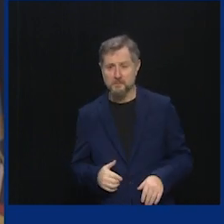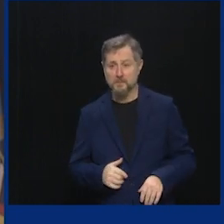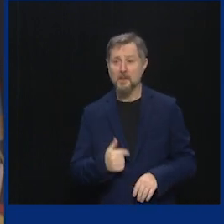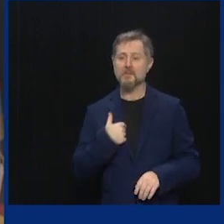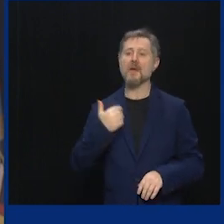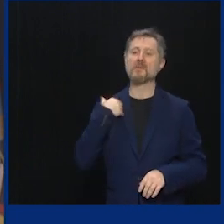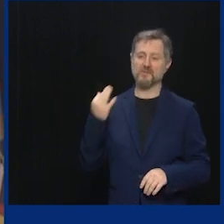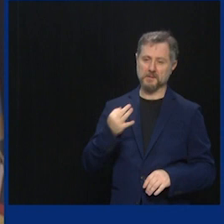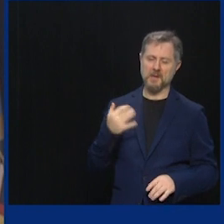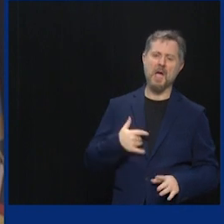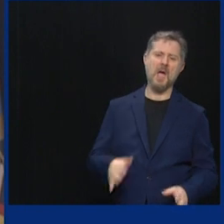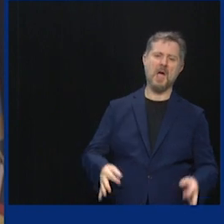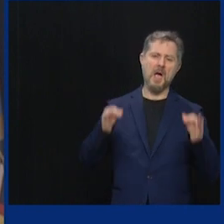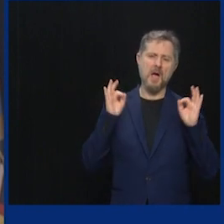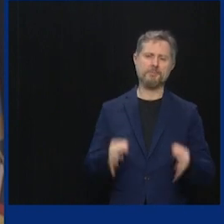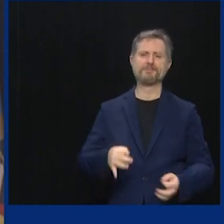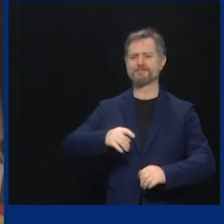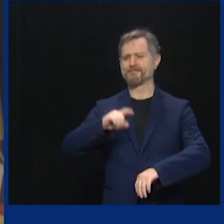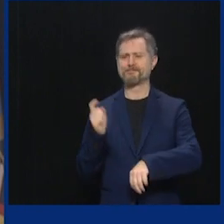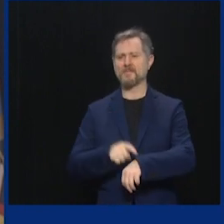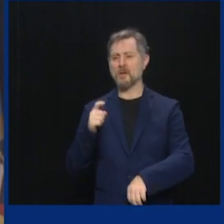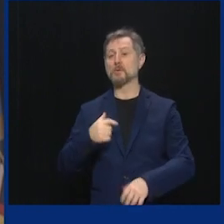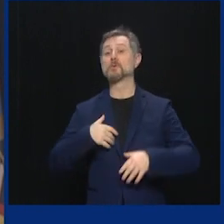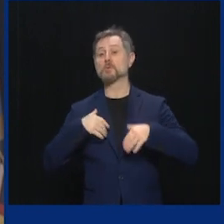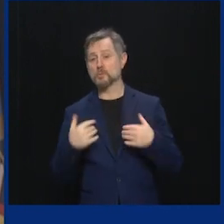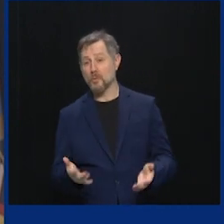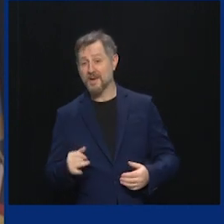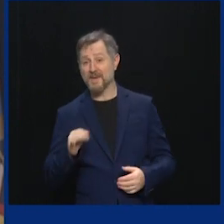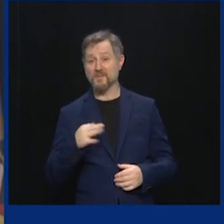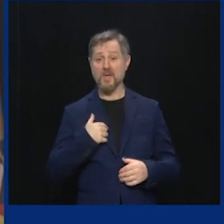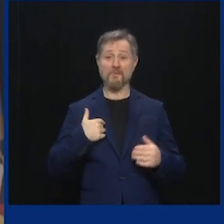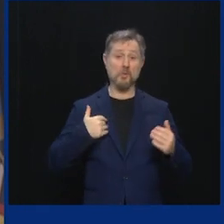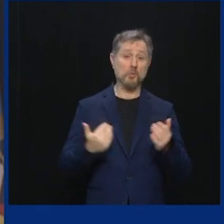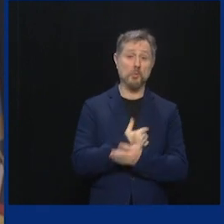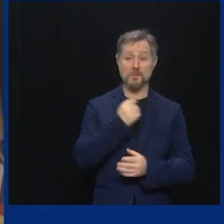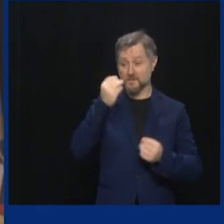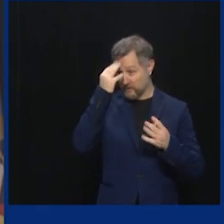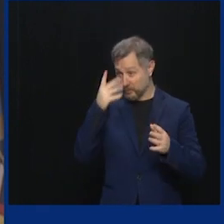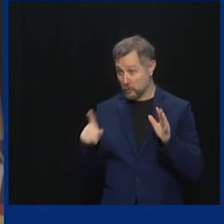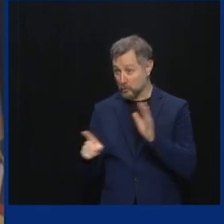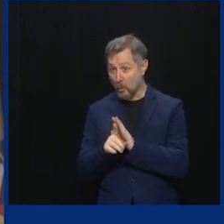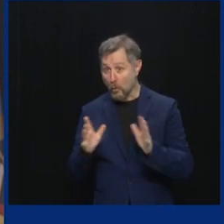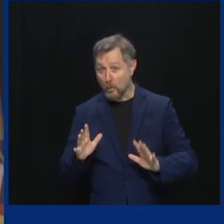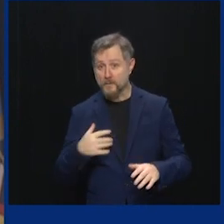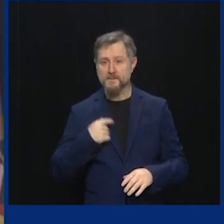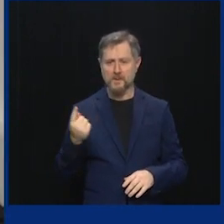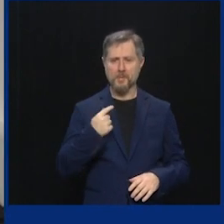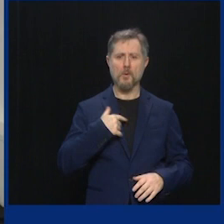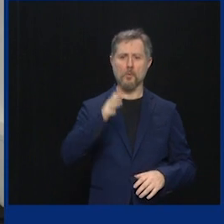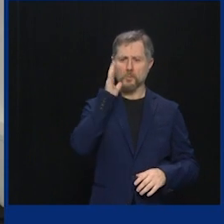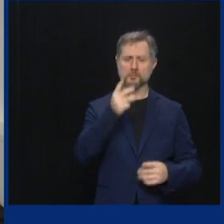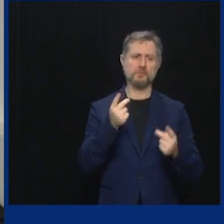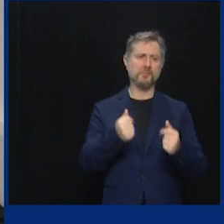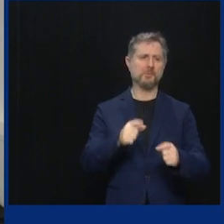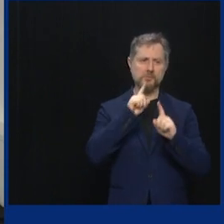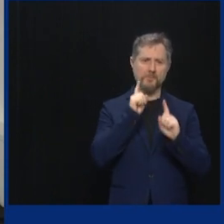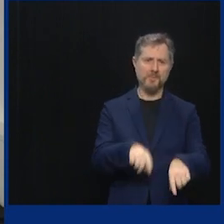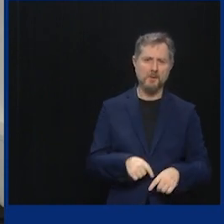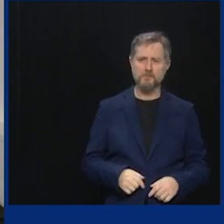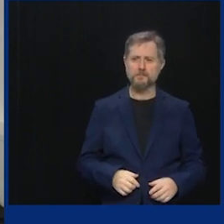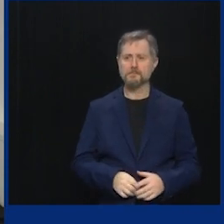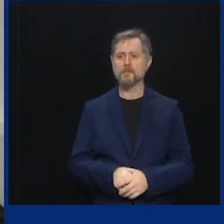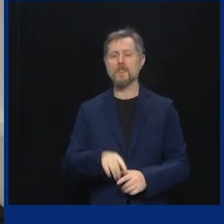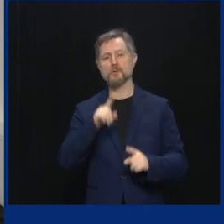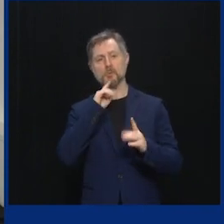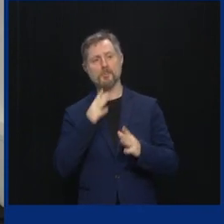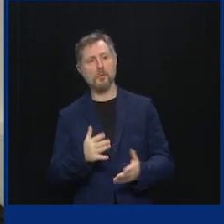this time. So any action that I determine to be necessary to protect New Yorkers, I will always do that. Is there a metric that you have in mind that you would